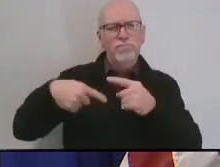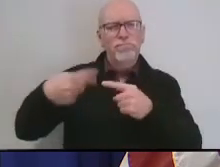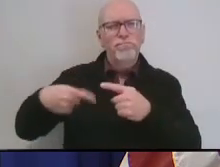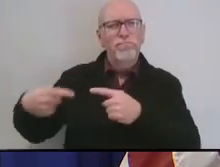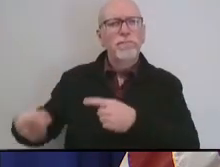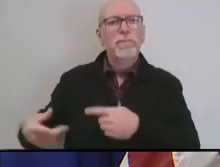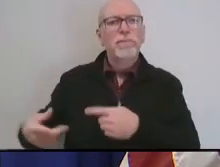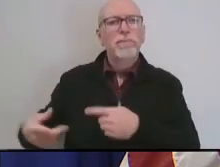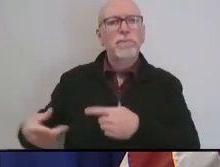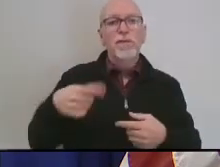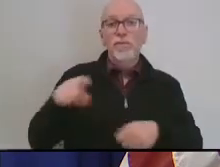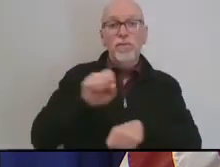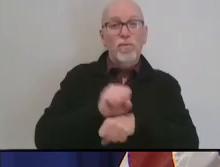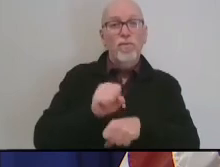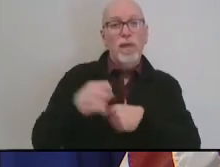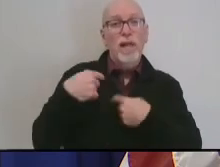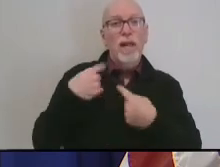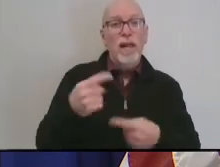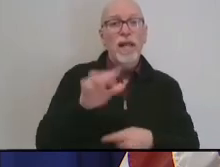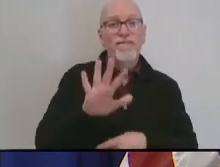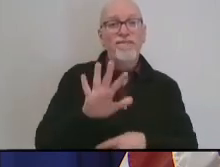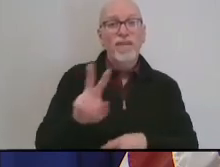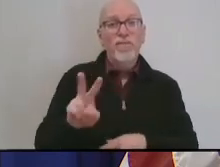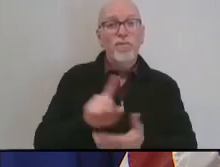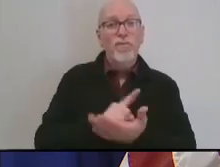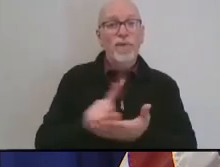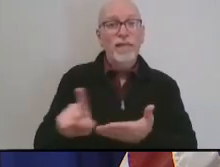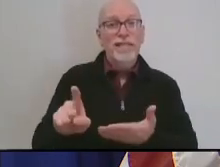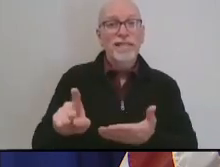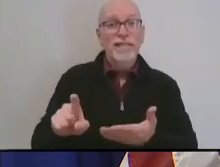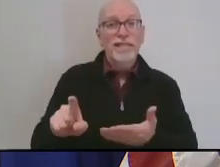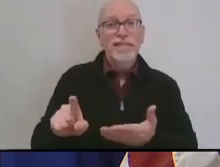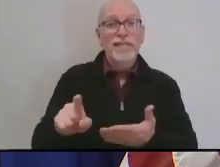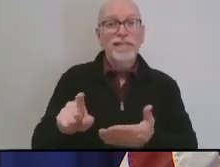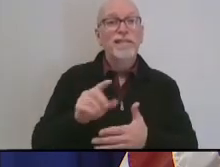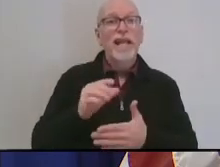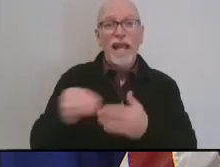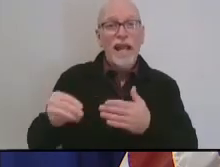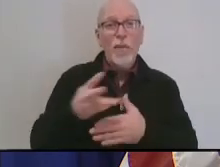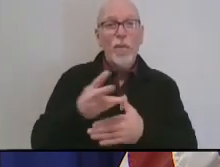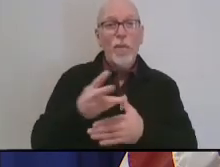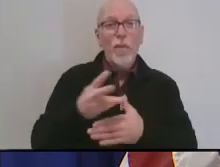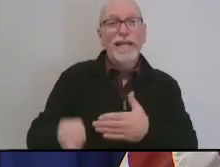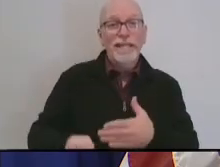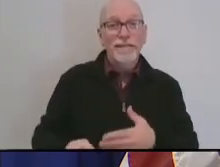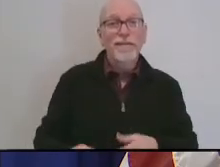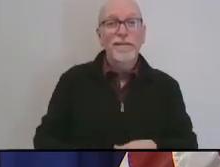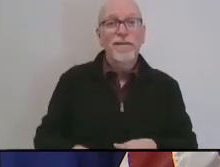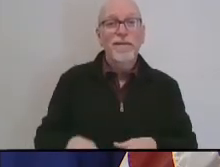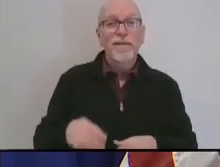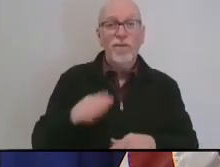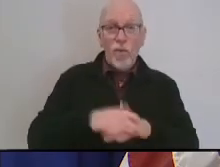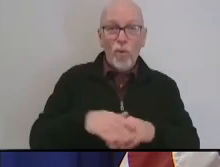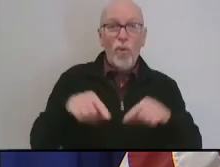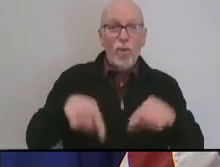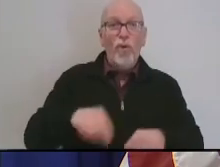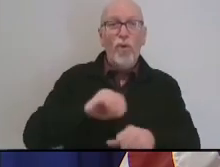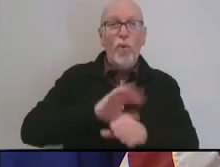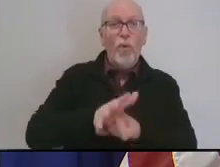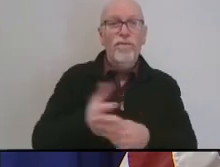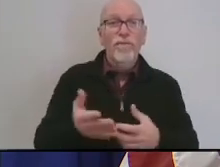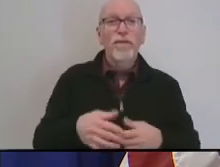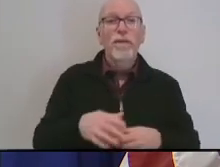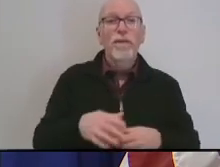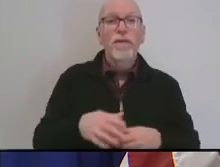last 52 weekends on this and on this